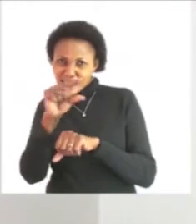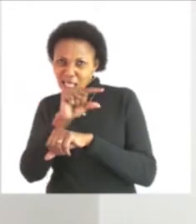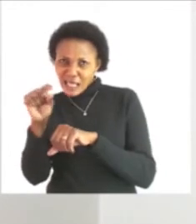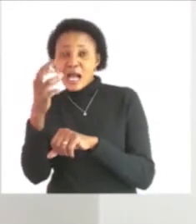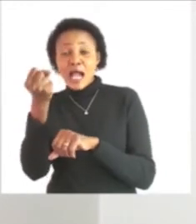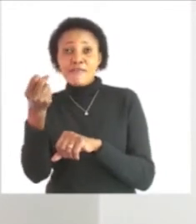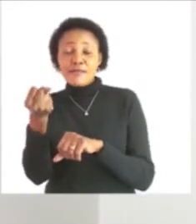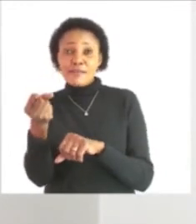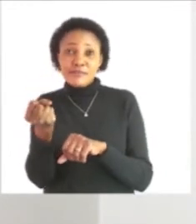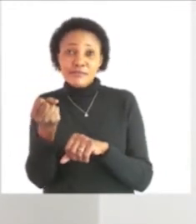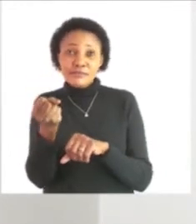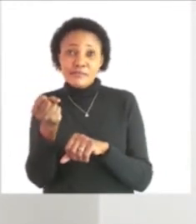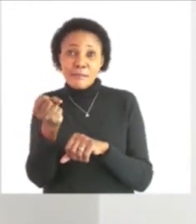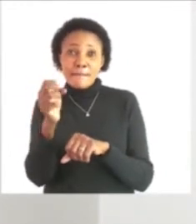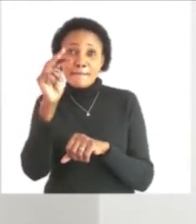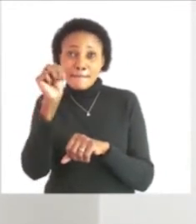yes, I can see